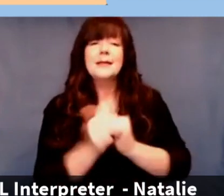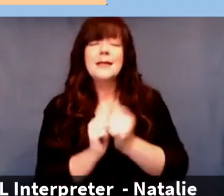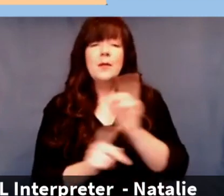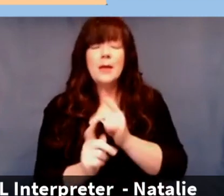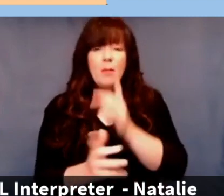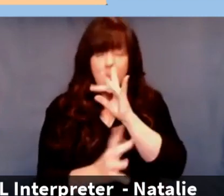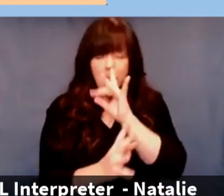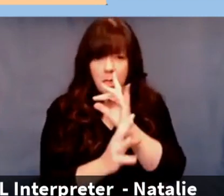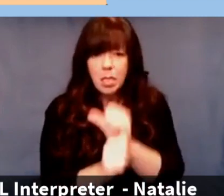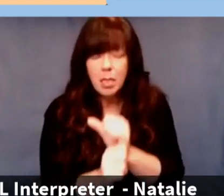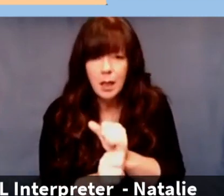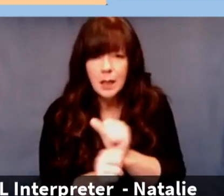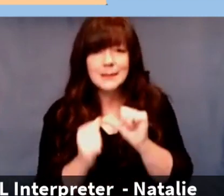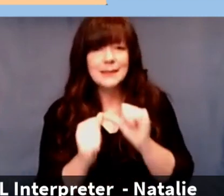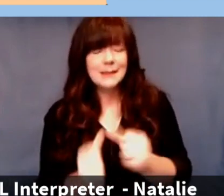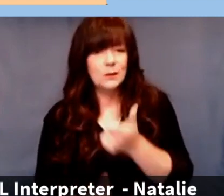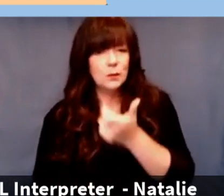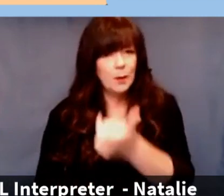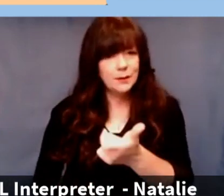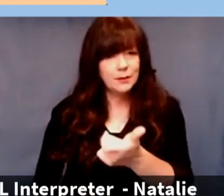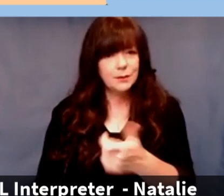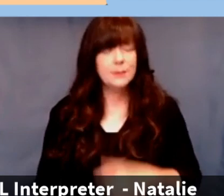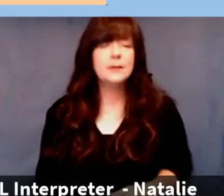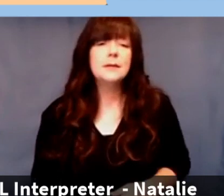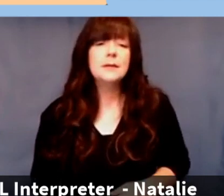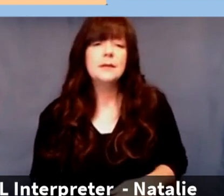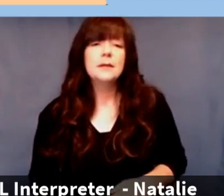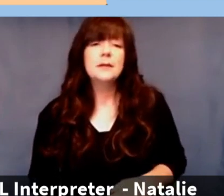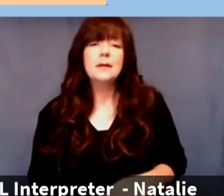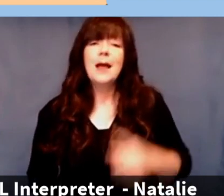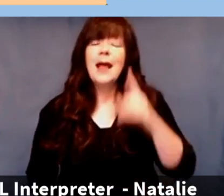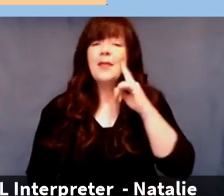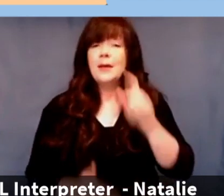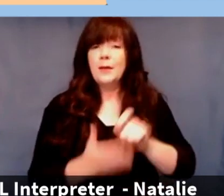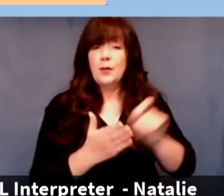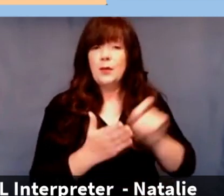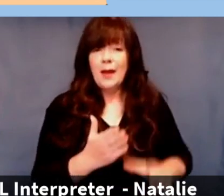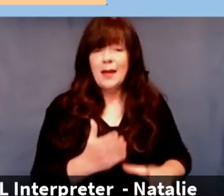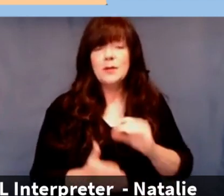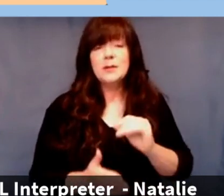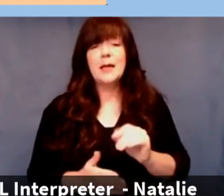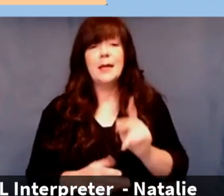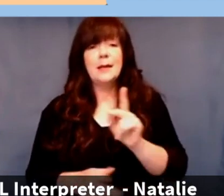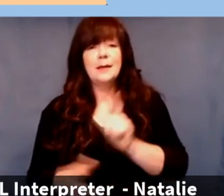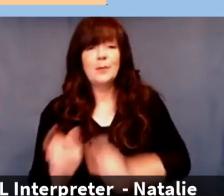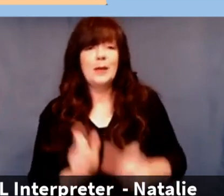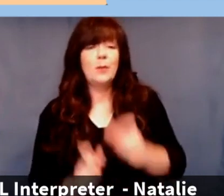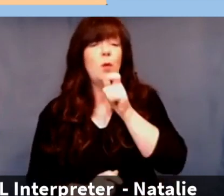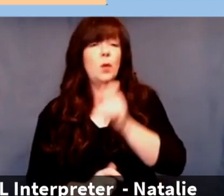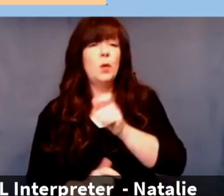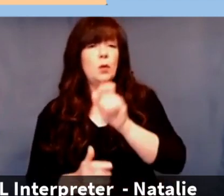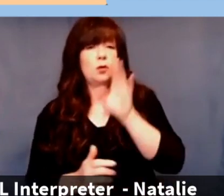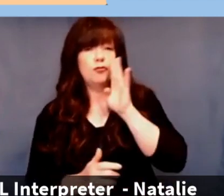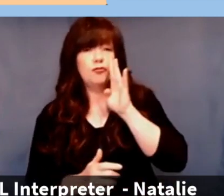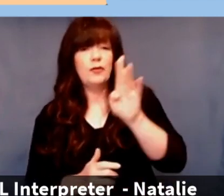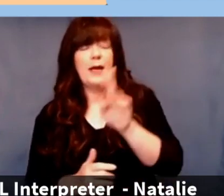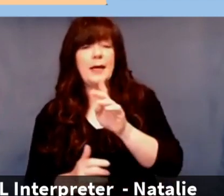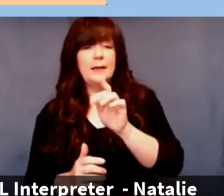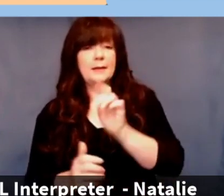And yeah. I think that the writers and the creators of the show do such a good job